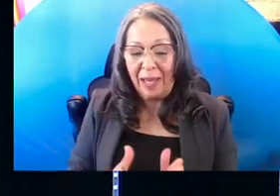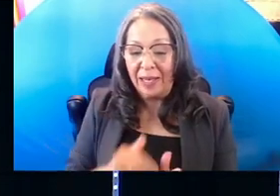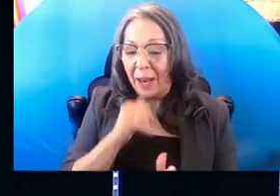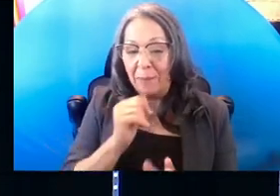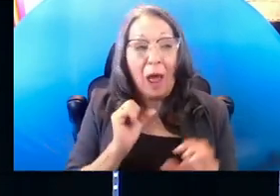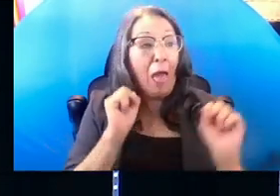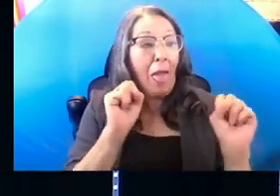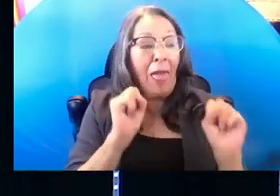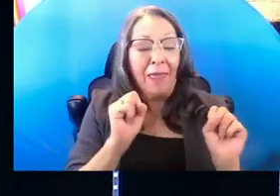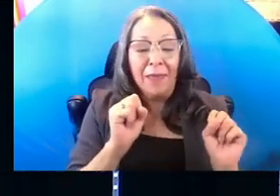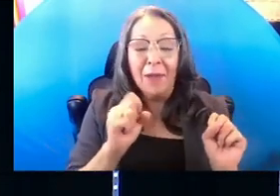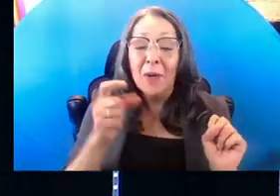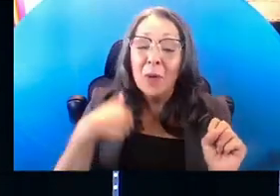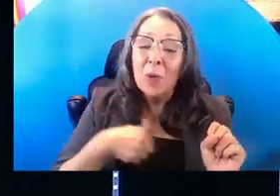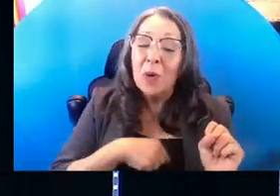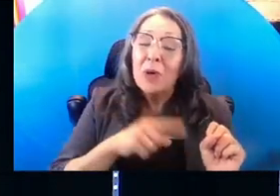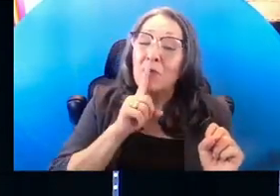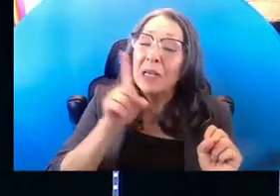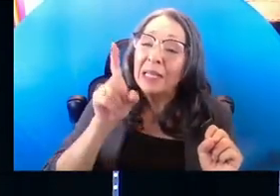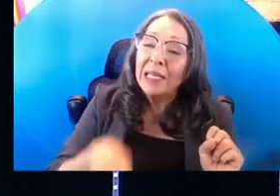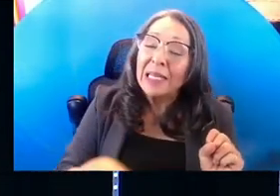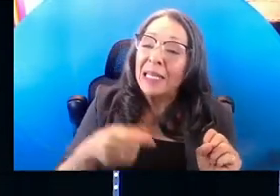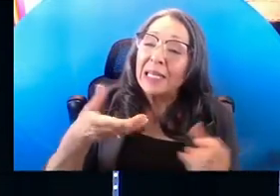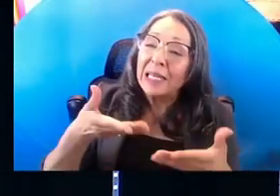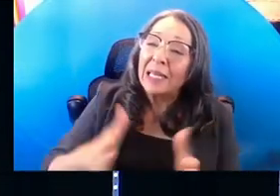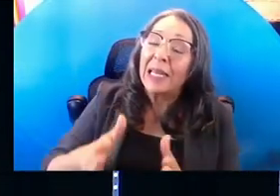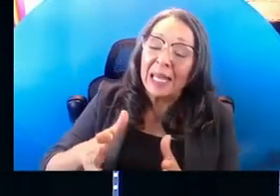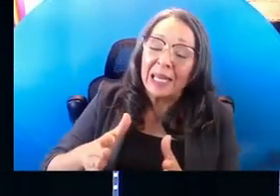We've got to get out of the way and let perseverance finish its work.